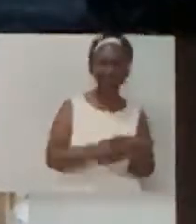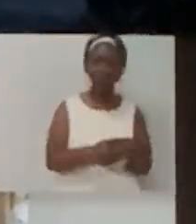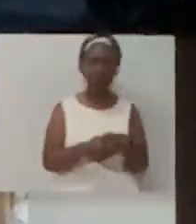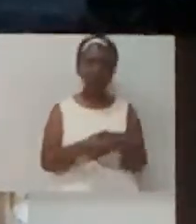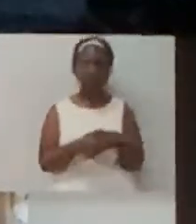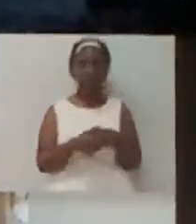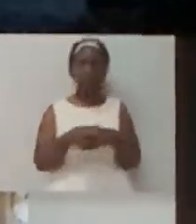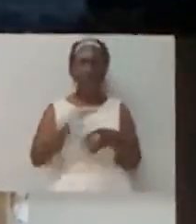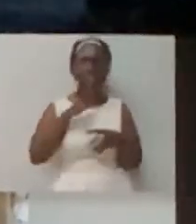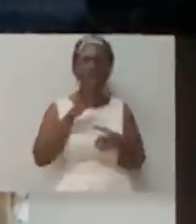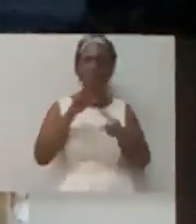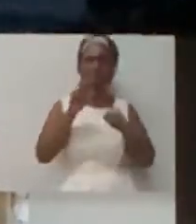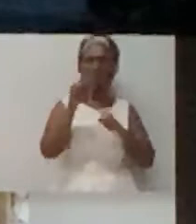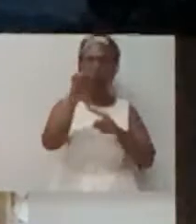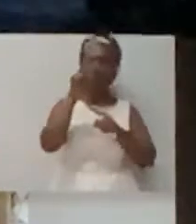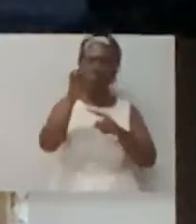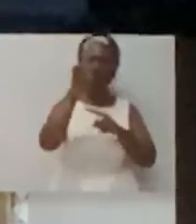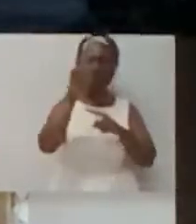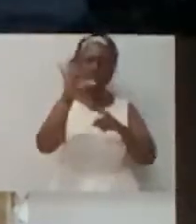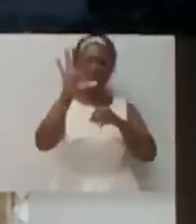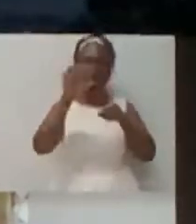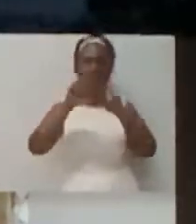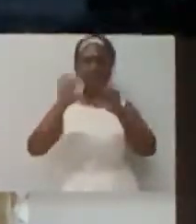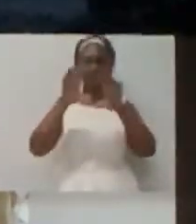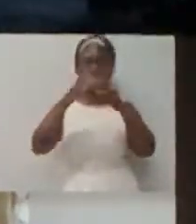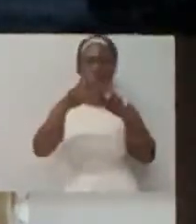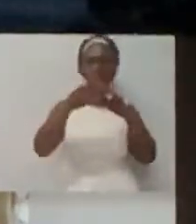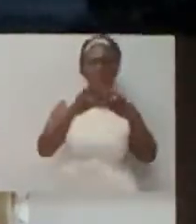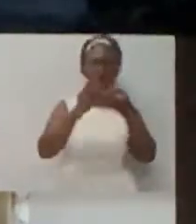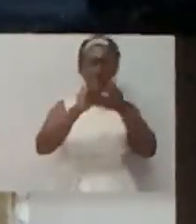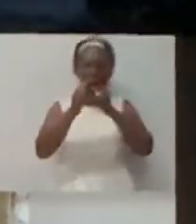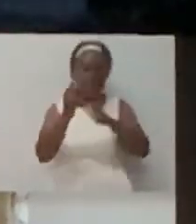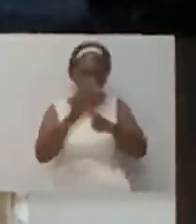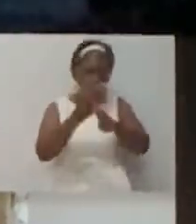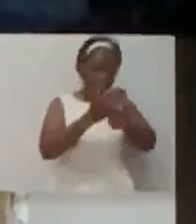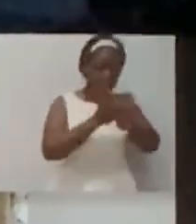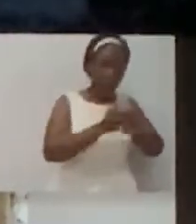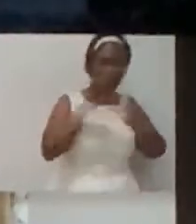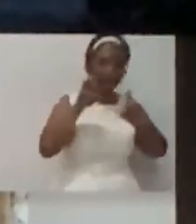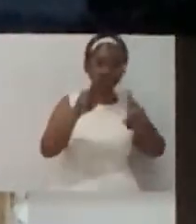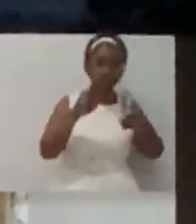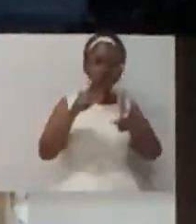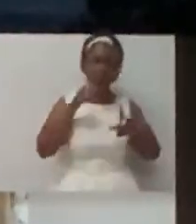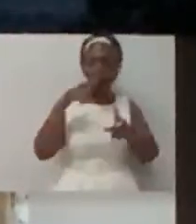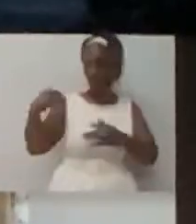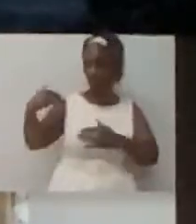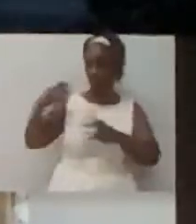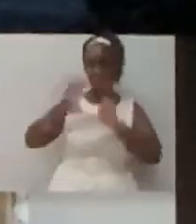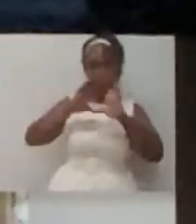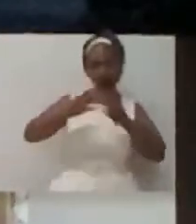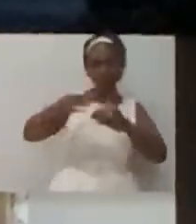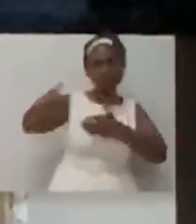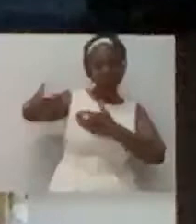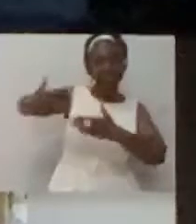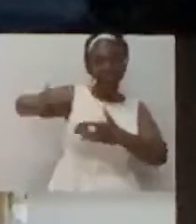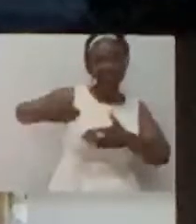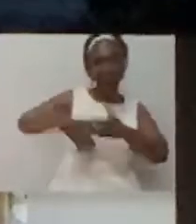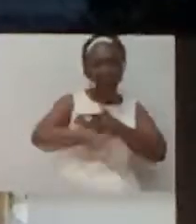with 175 regional school leaders about how we can evolve graduation measures to improve education for the students behind